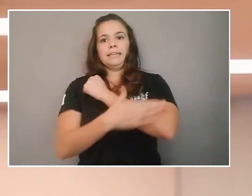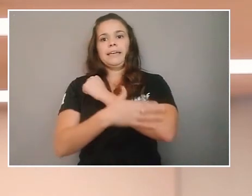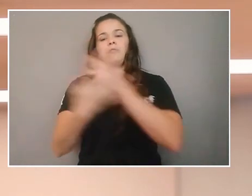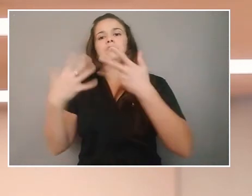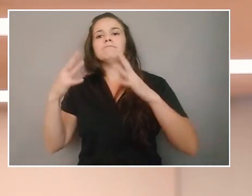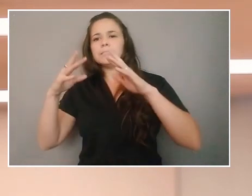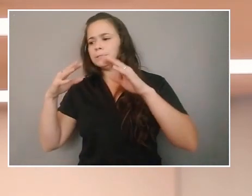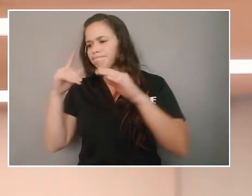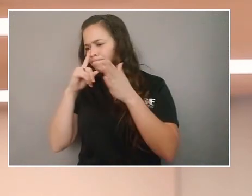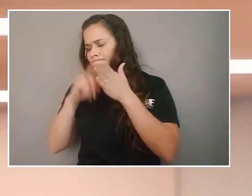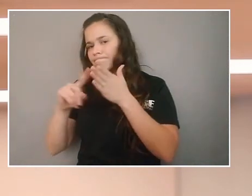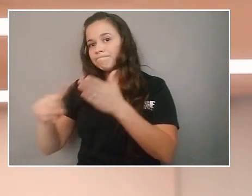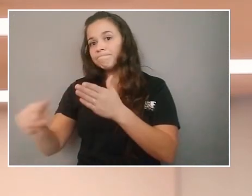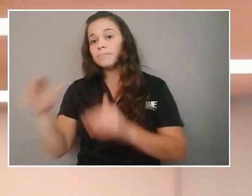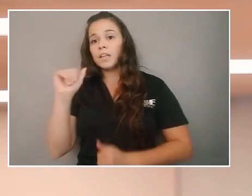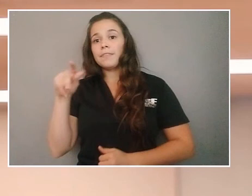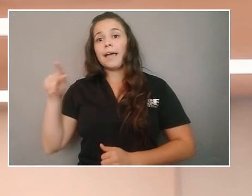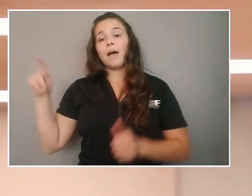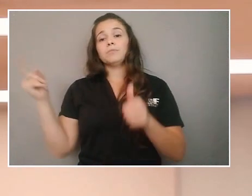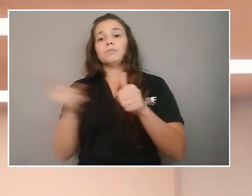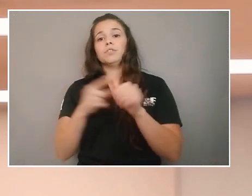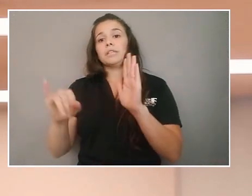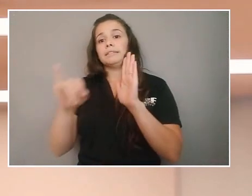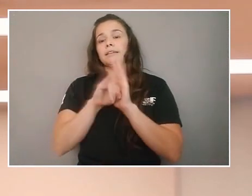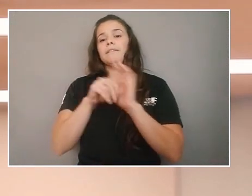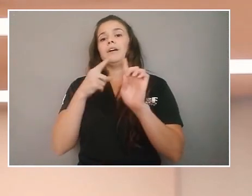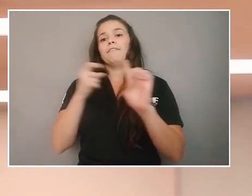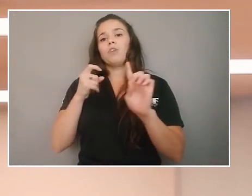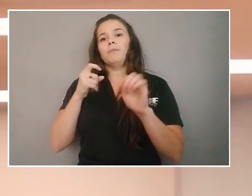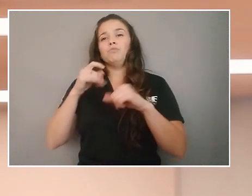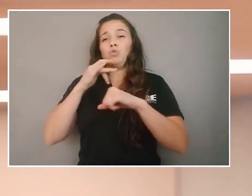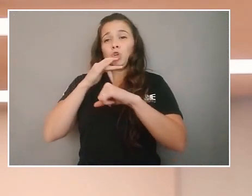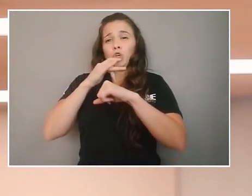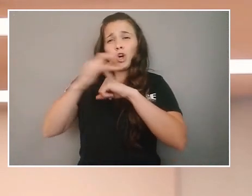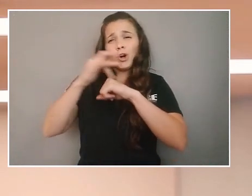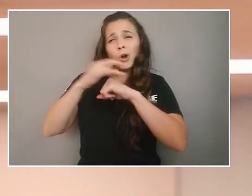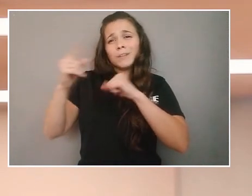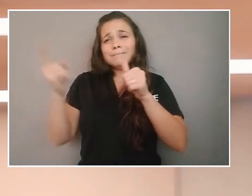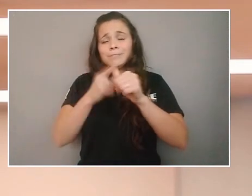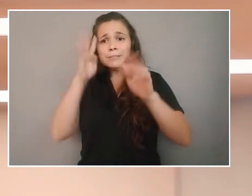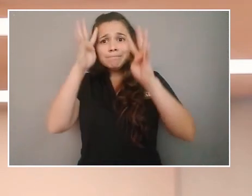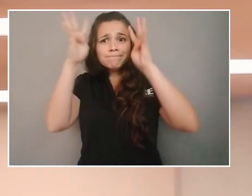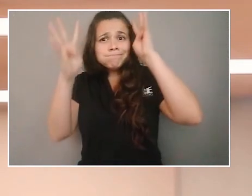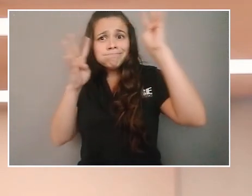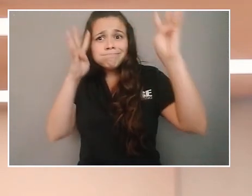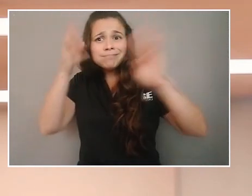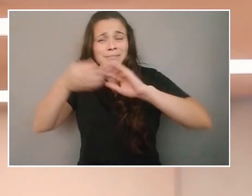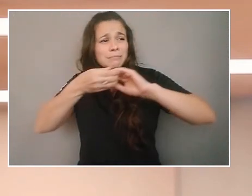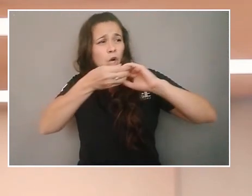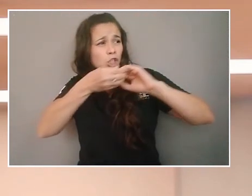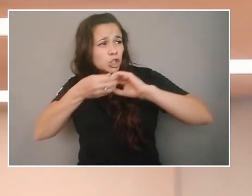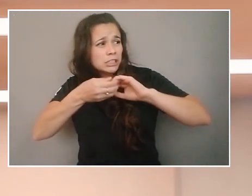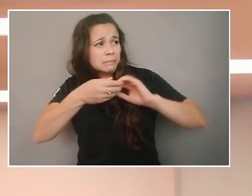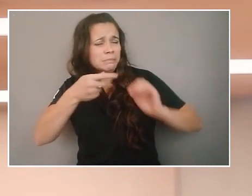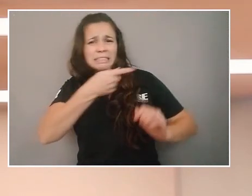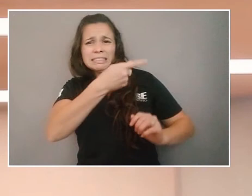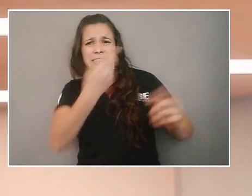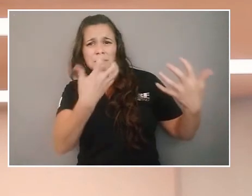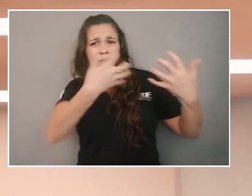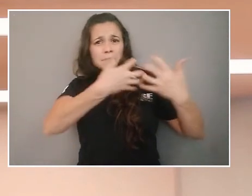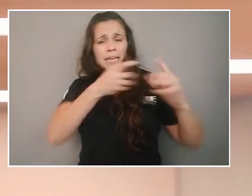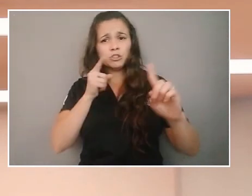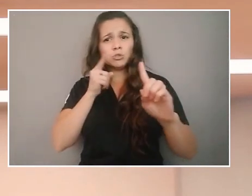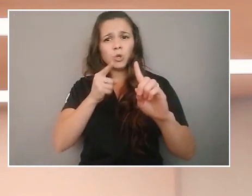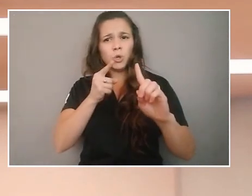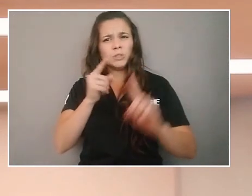Apps first identified by the early adopters of this multi-county partnership did not prove to be aligned with the overall